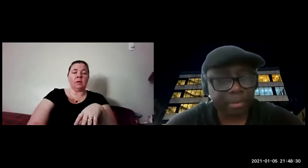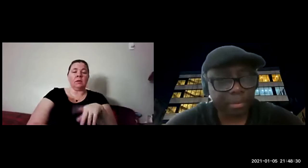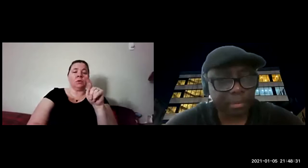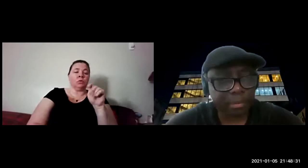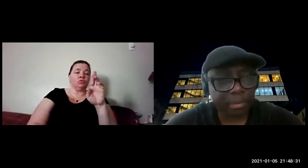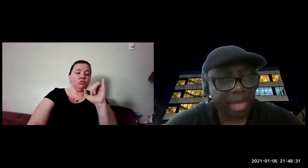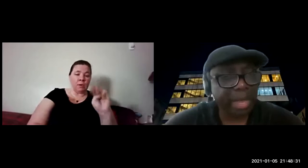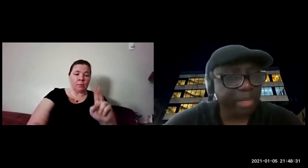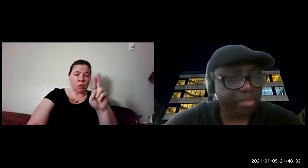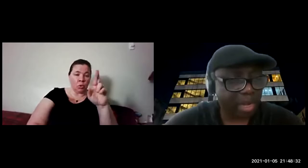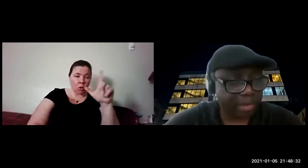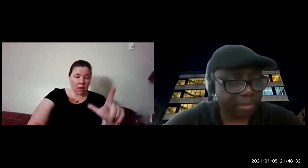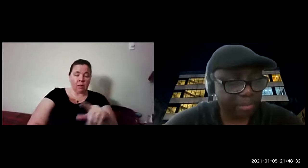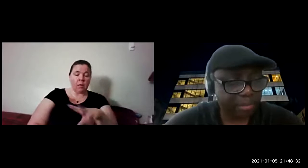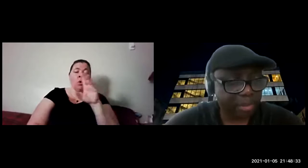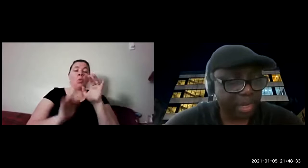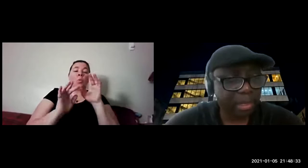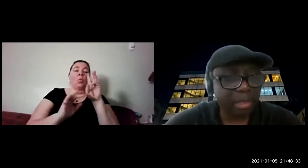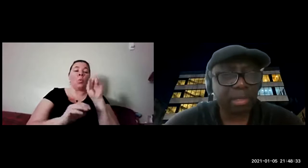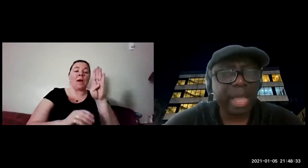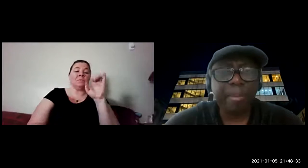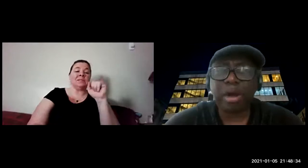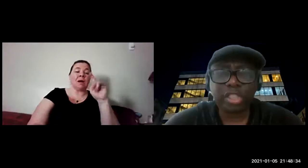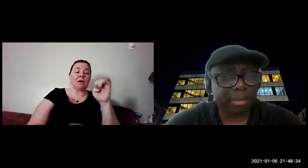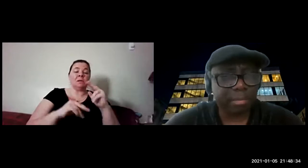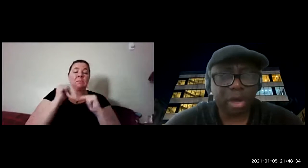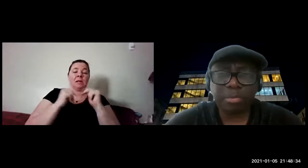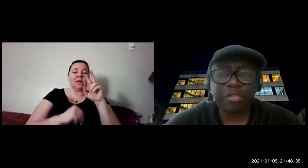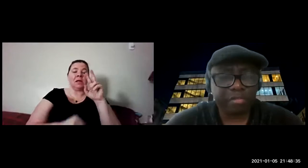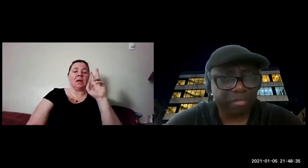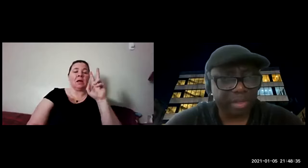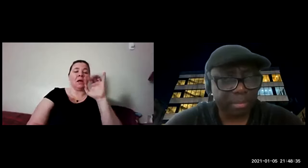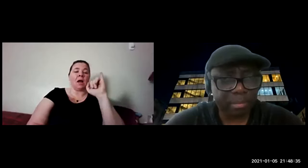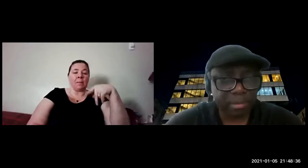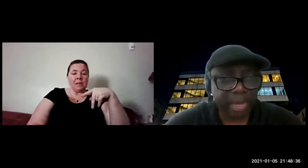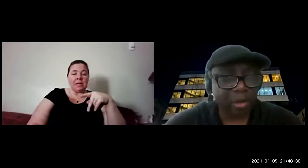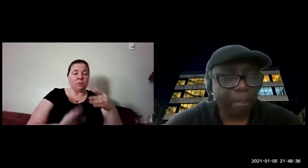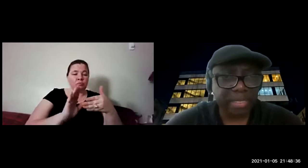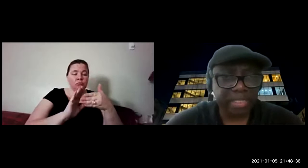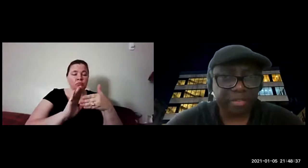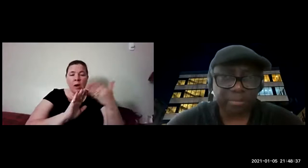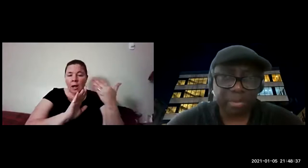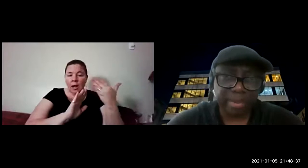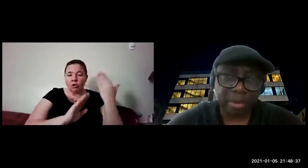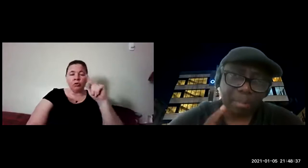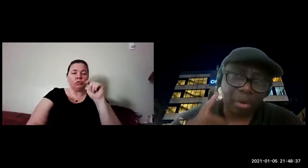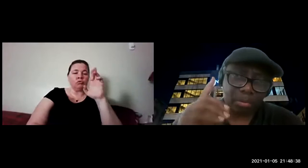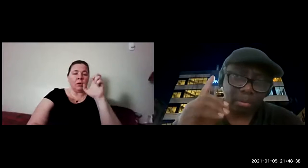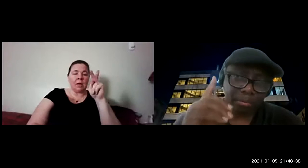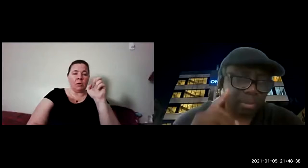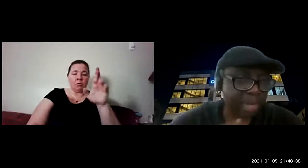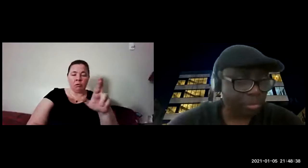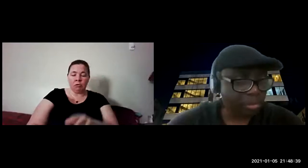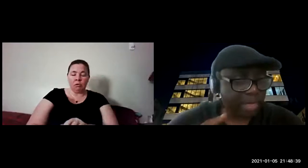builder, IP tracker, okay? A bunch of them, up to 50 of them. And Onpassive has put them in one